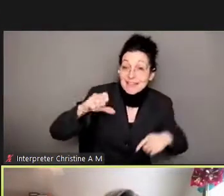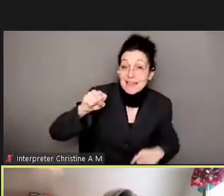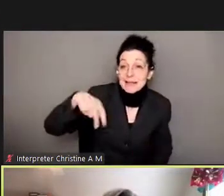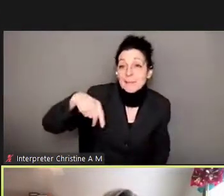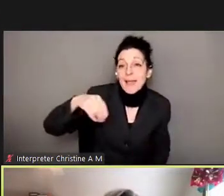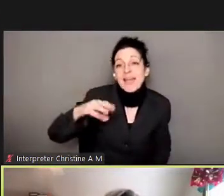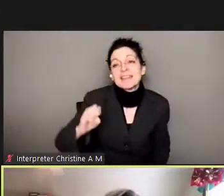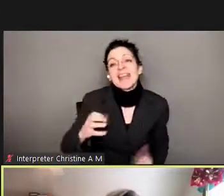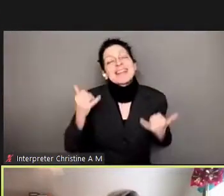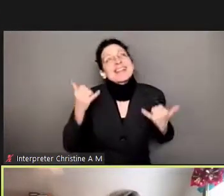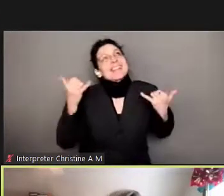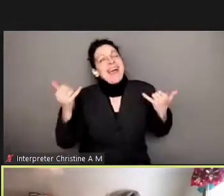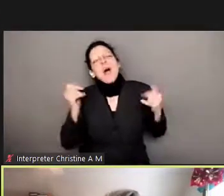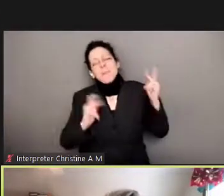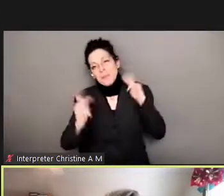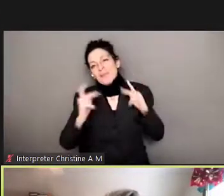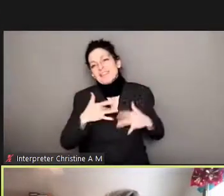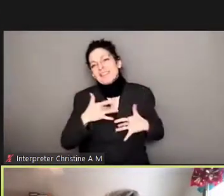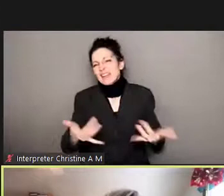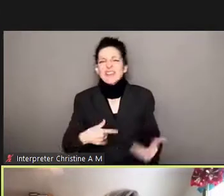move around,